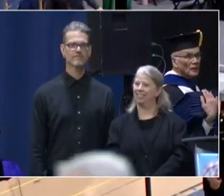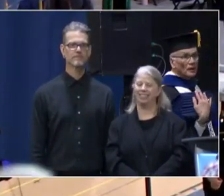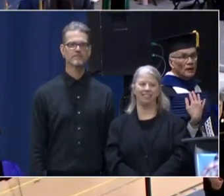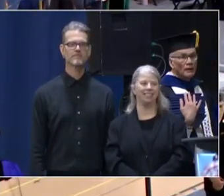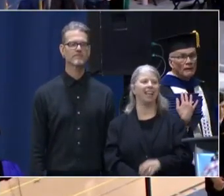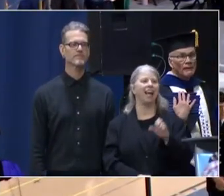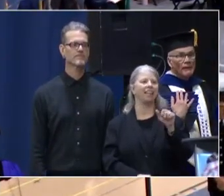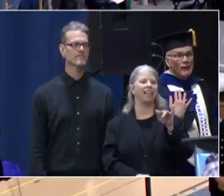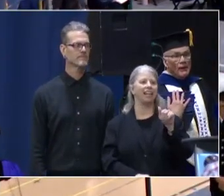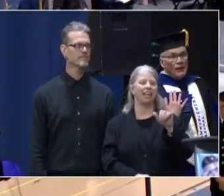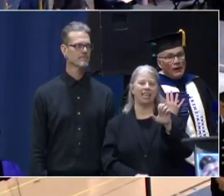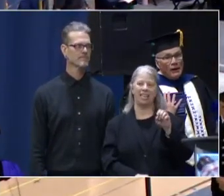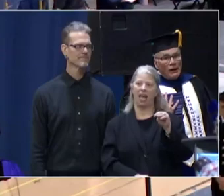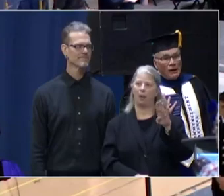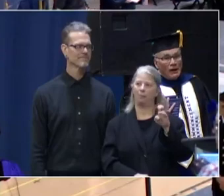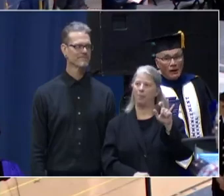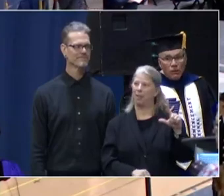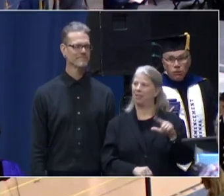Aaliyah Campbell.